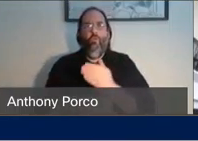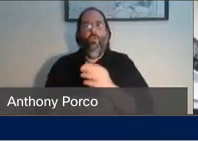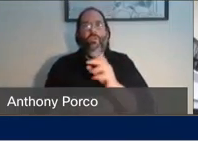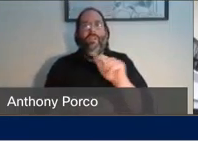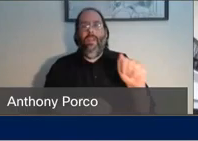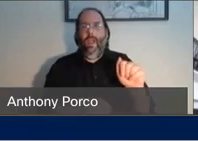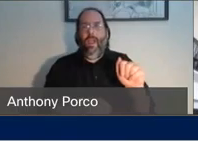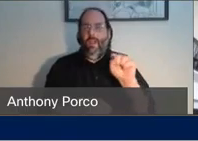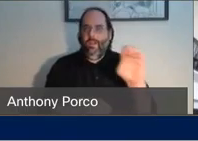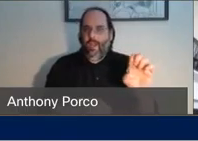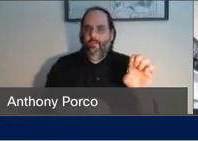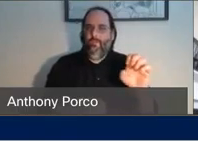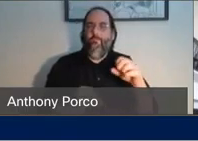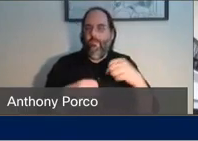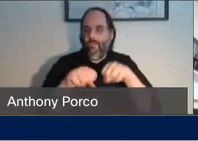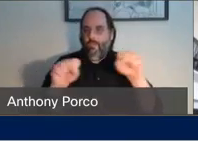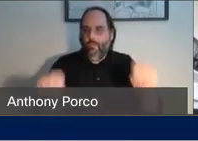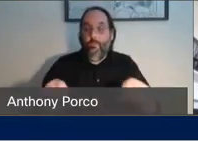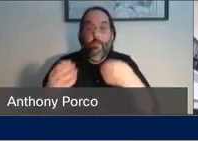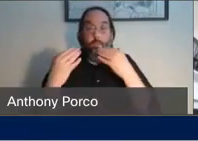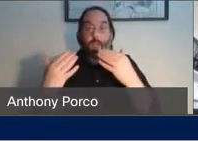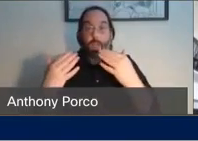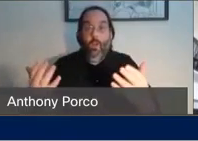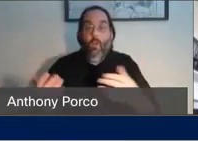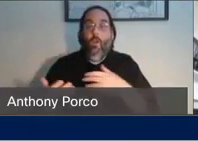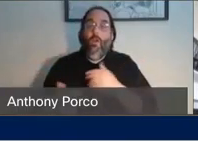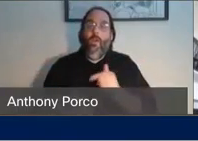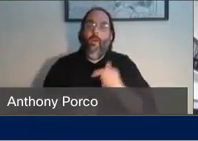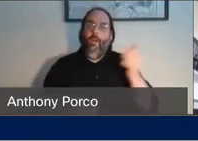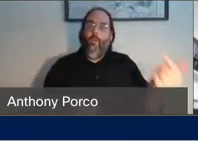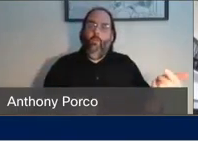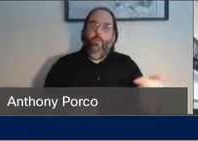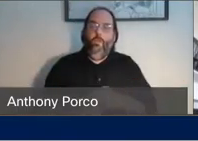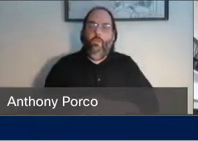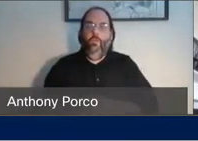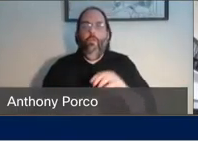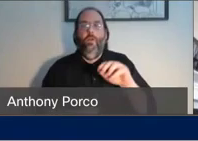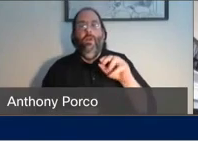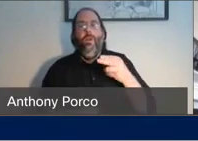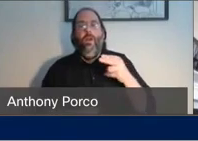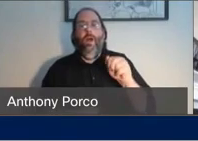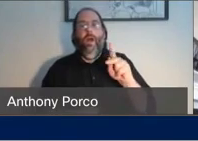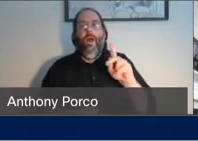system. So thank you, and I'm handovering to Akima. Thank you, everyone.